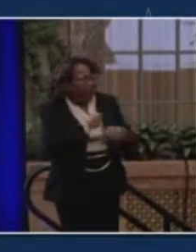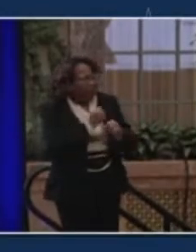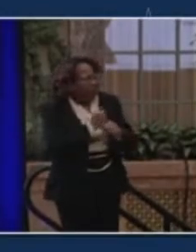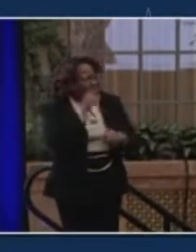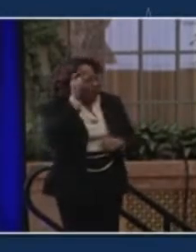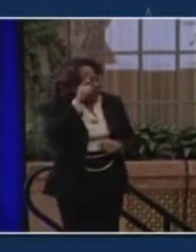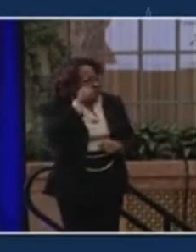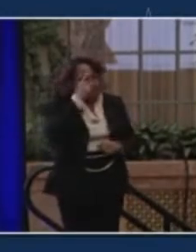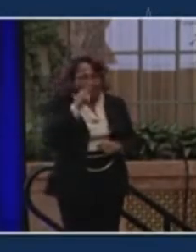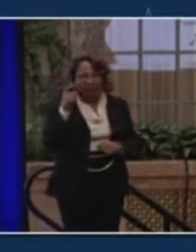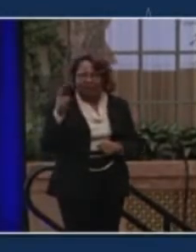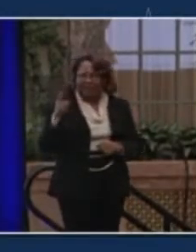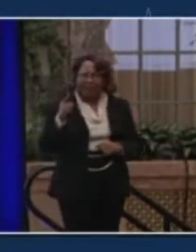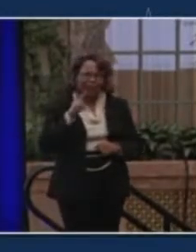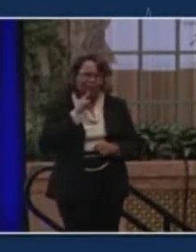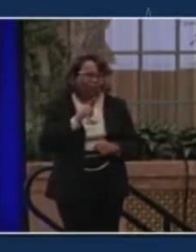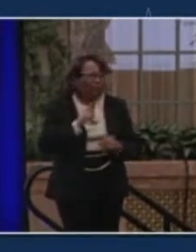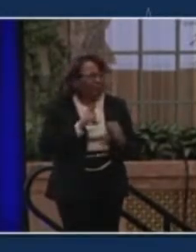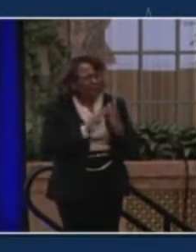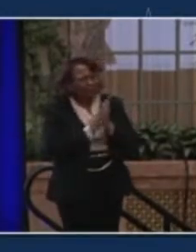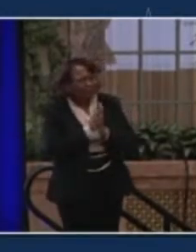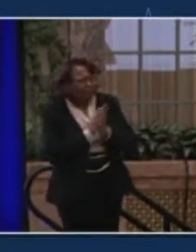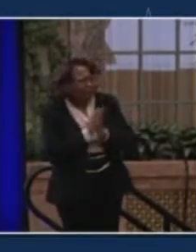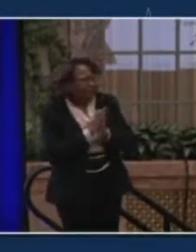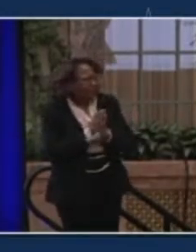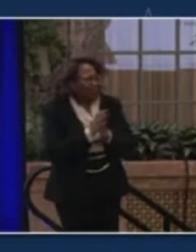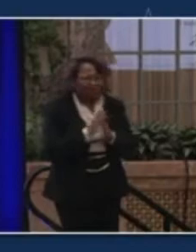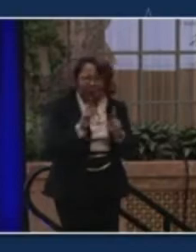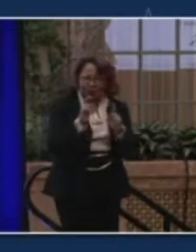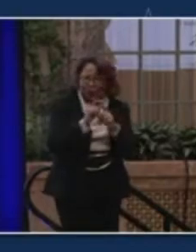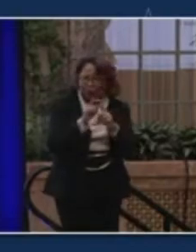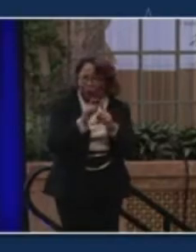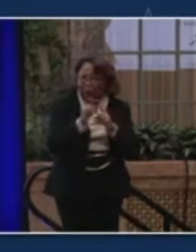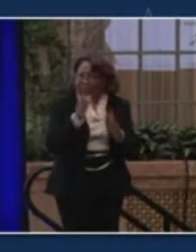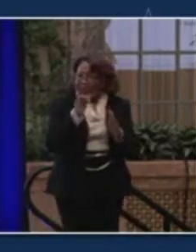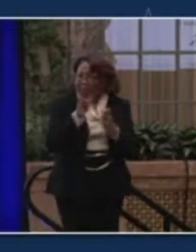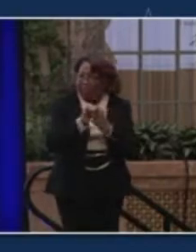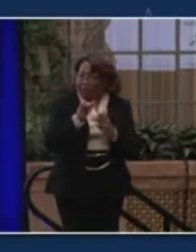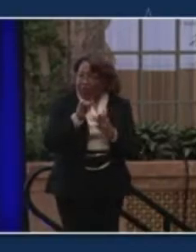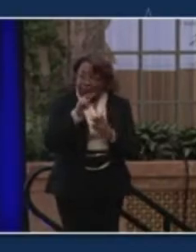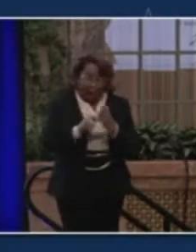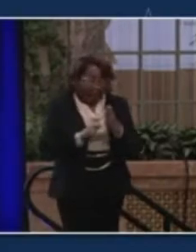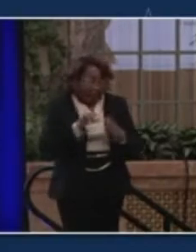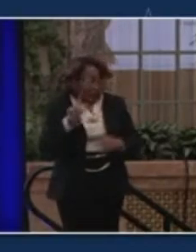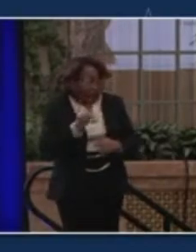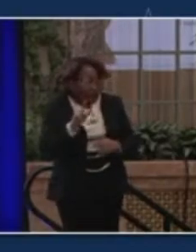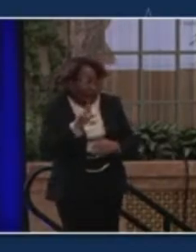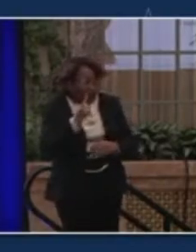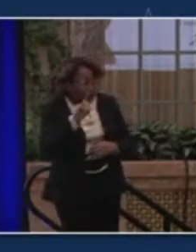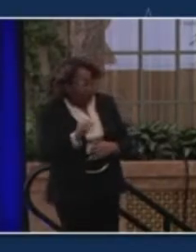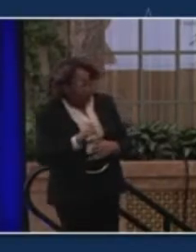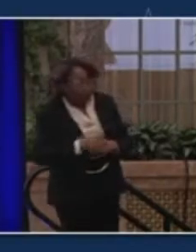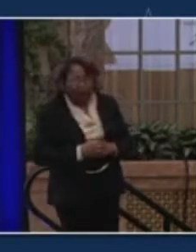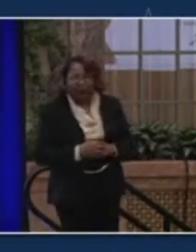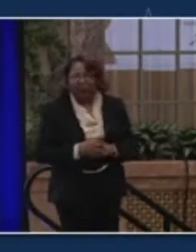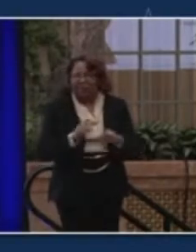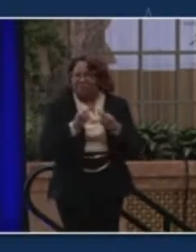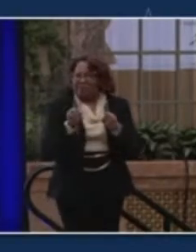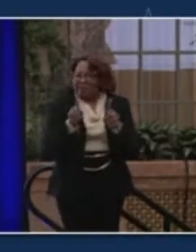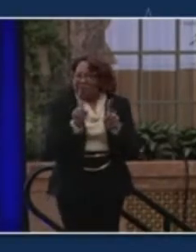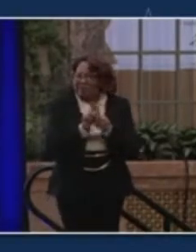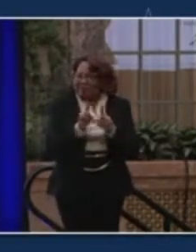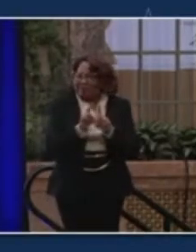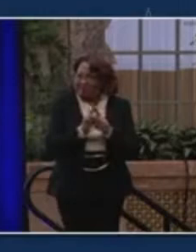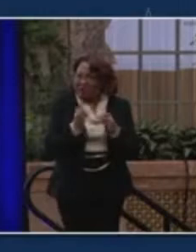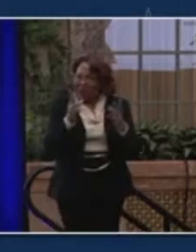sense because he was such a champion of inclusivity and fairness, which is what libraries do. But also, I